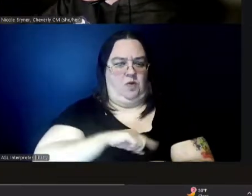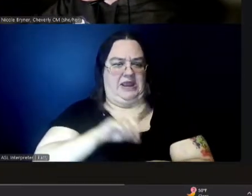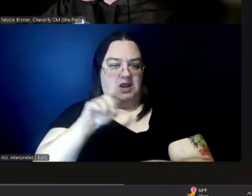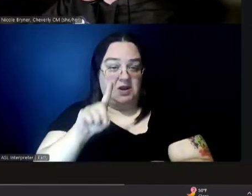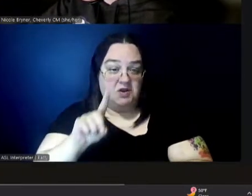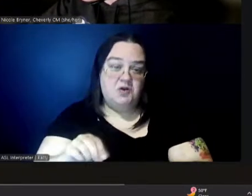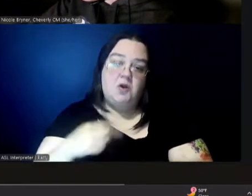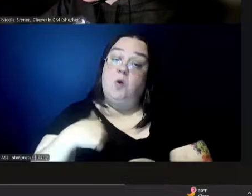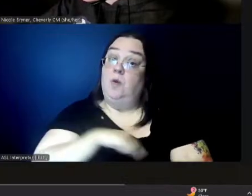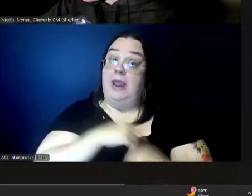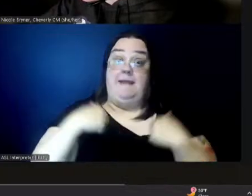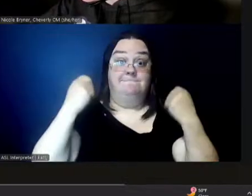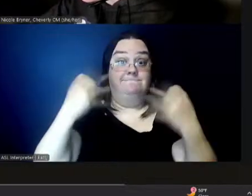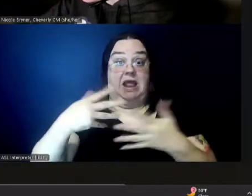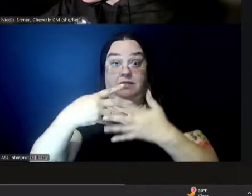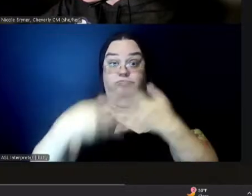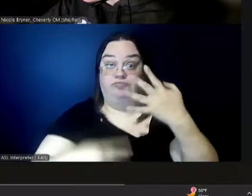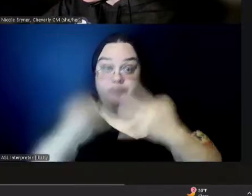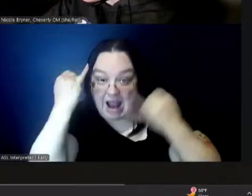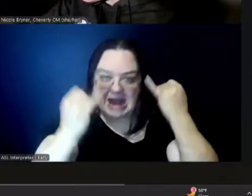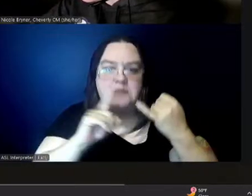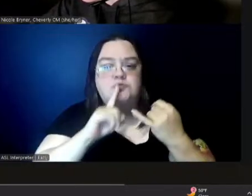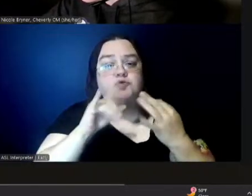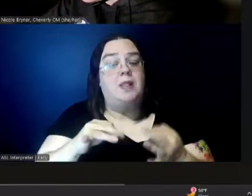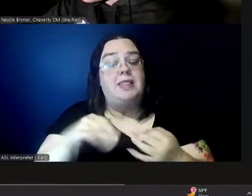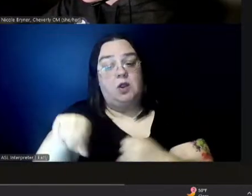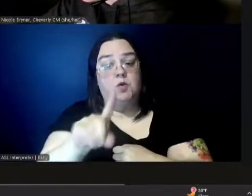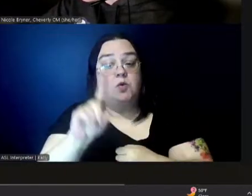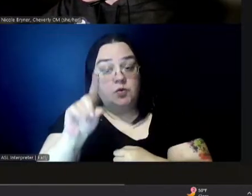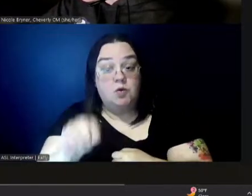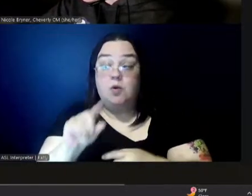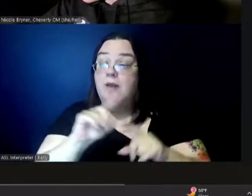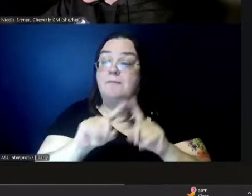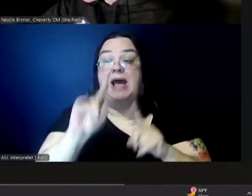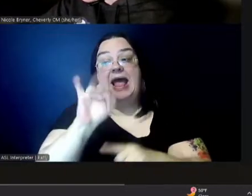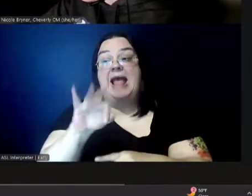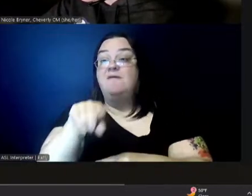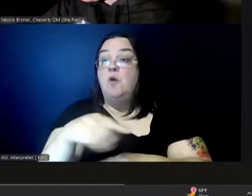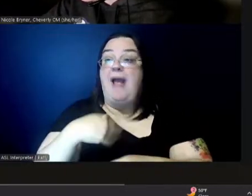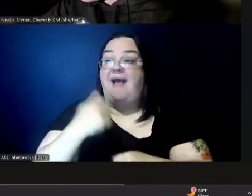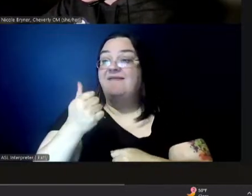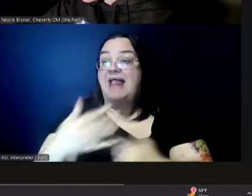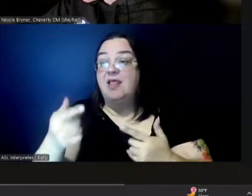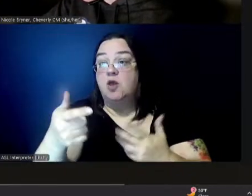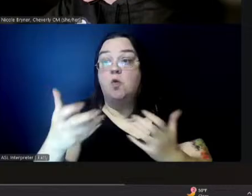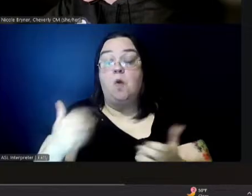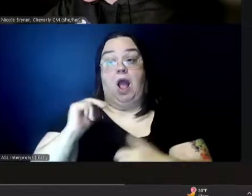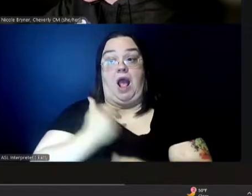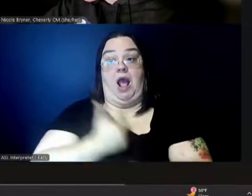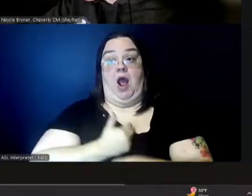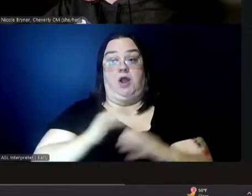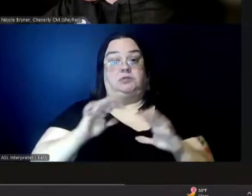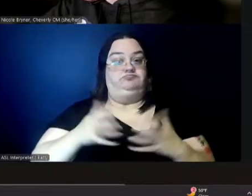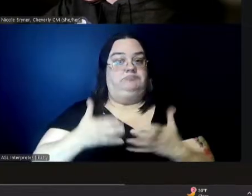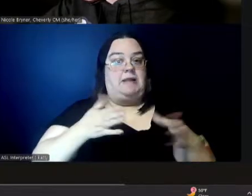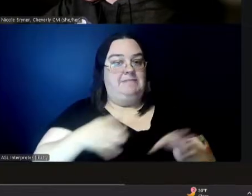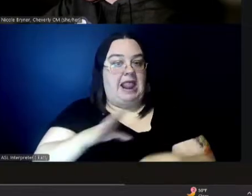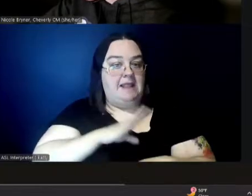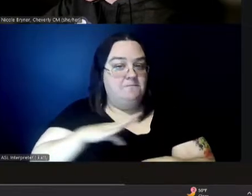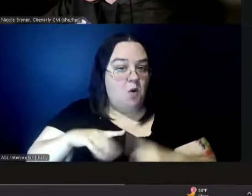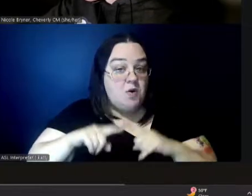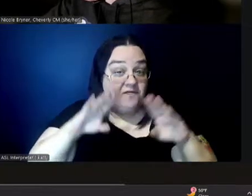So if there are things in particular that you'd like to see the planning board focus our energies on next year, please share. Did I miss anything?